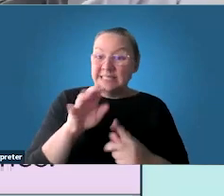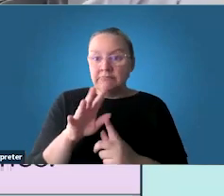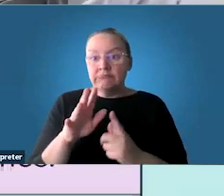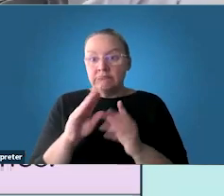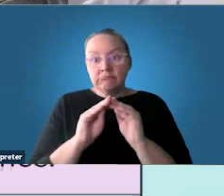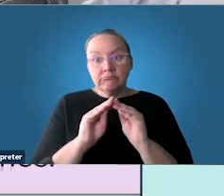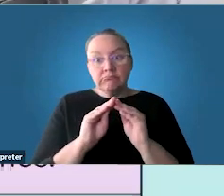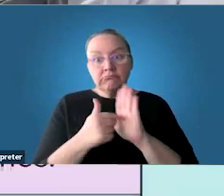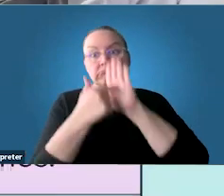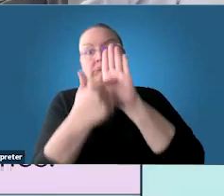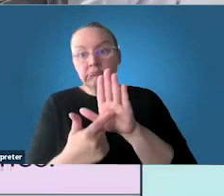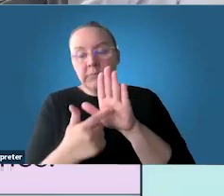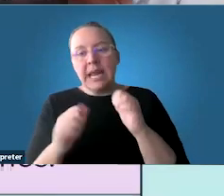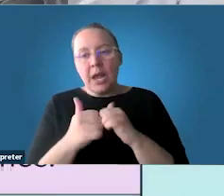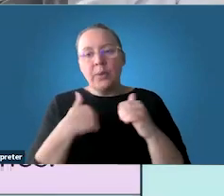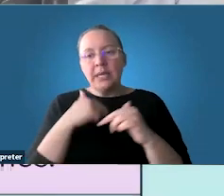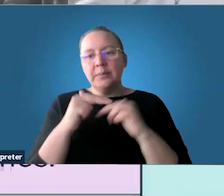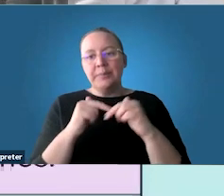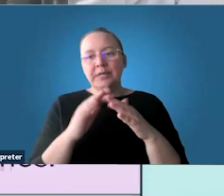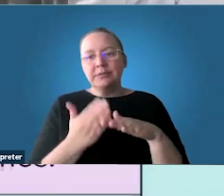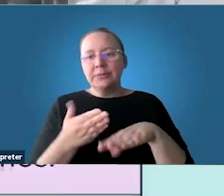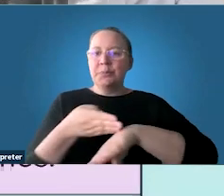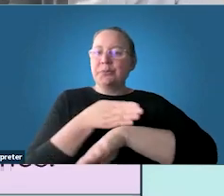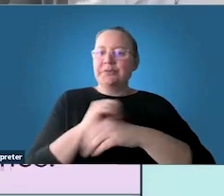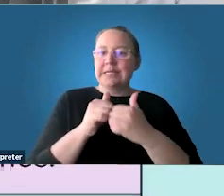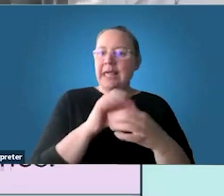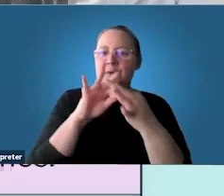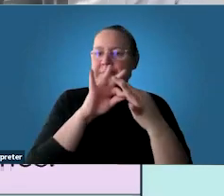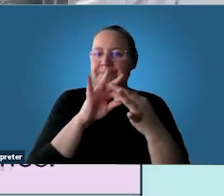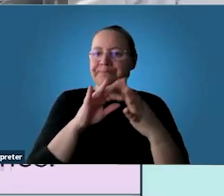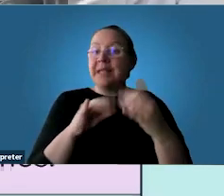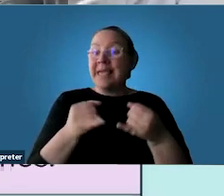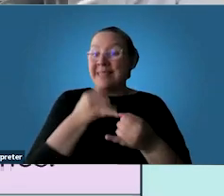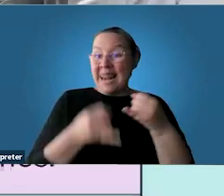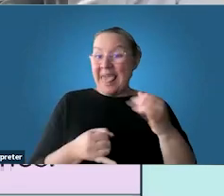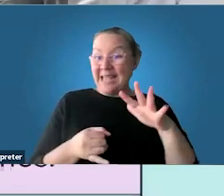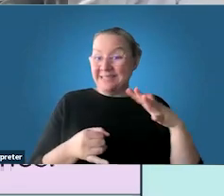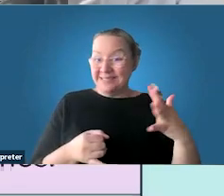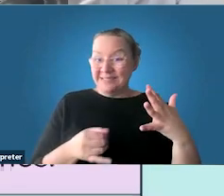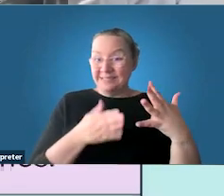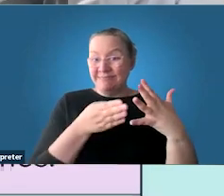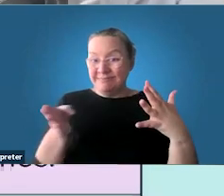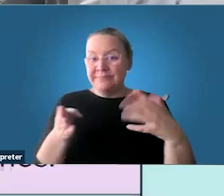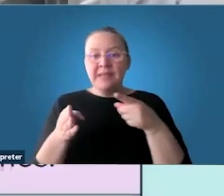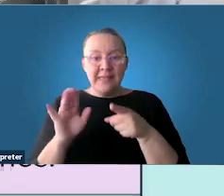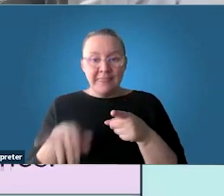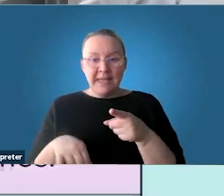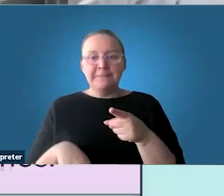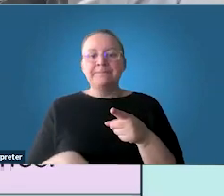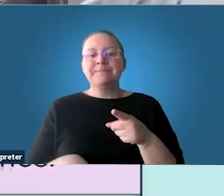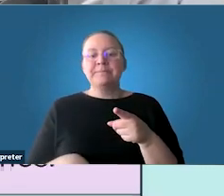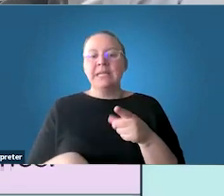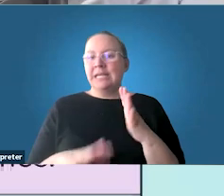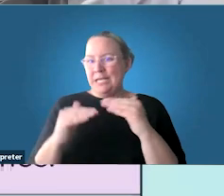shared future we can build together. And then lastly, the market knows best mindset. This mindset kind of treats inequality as